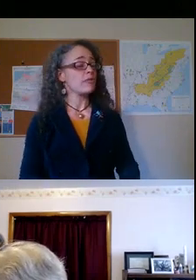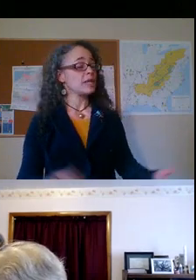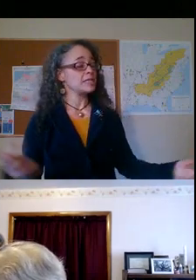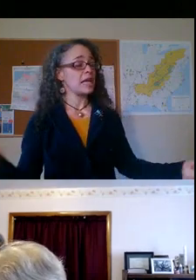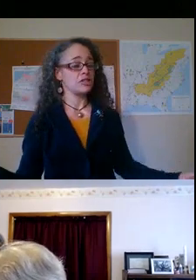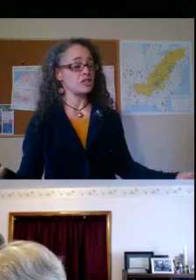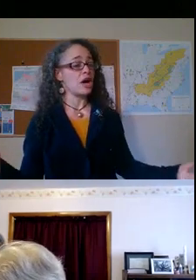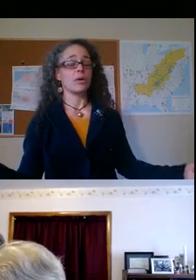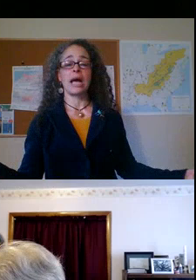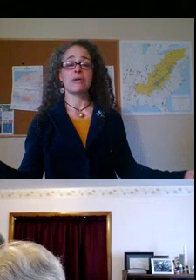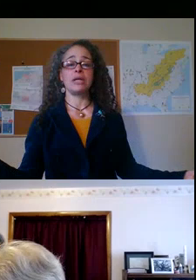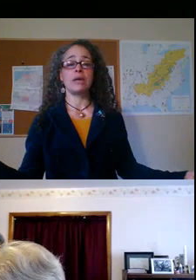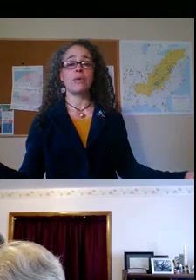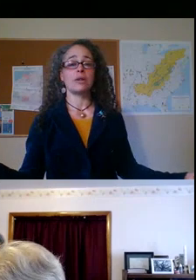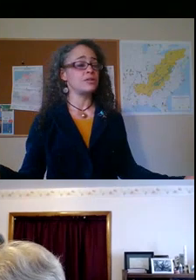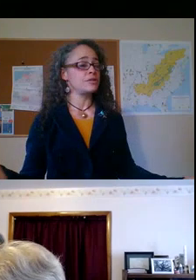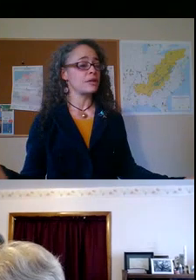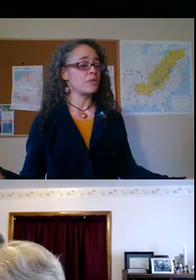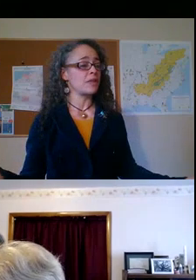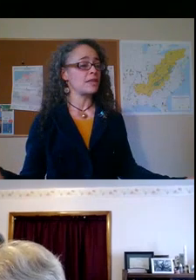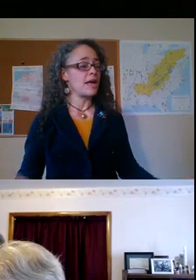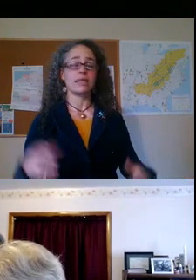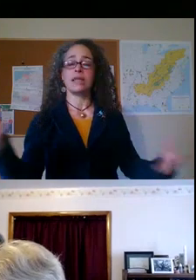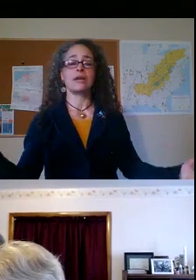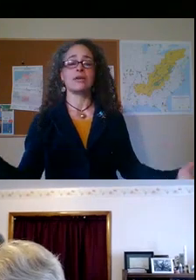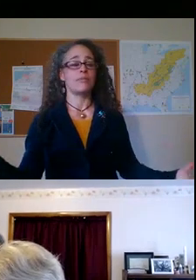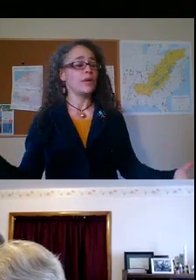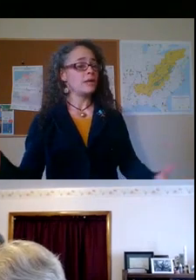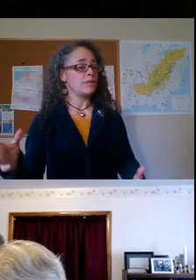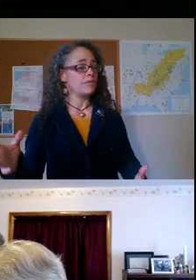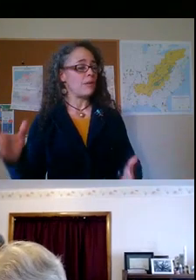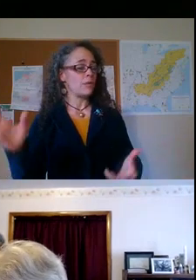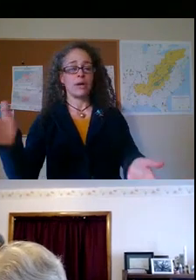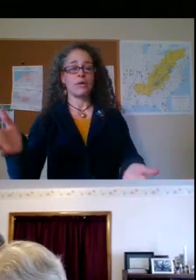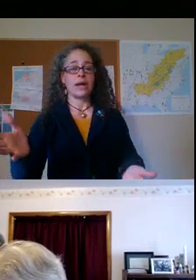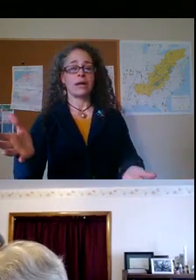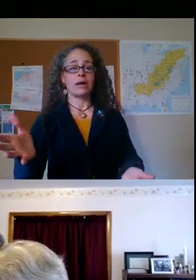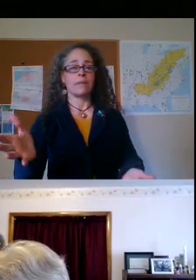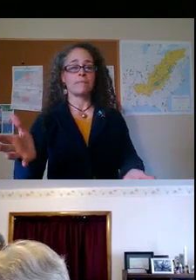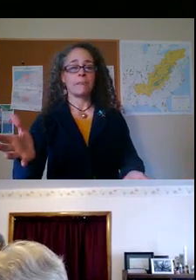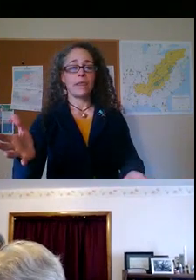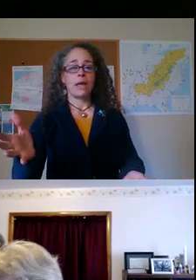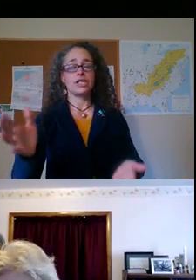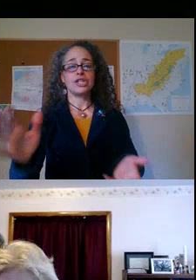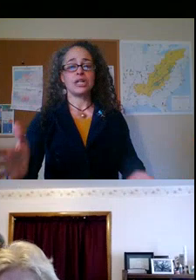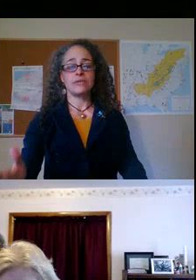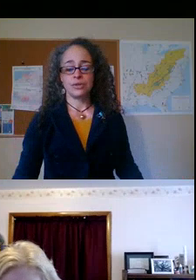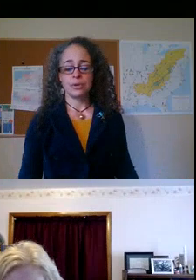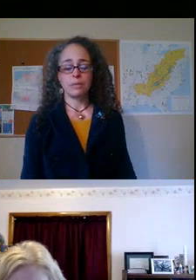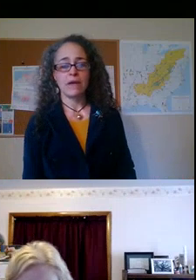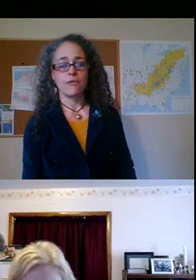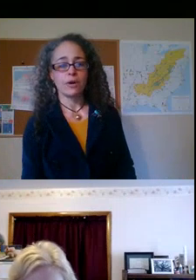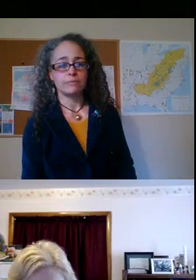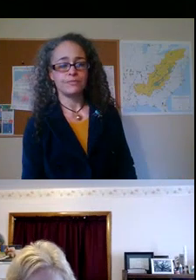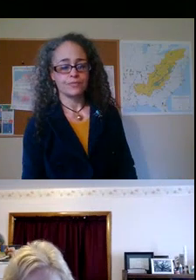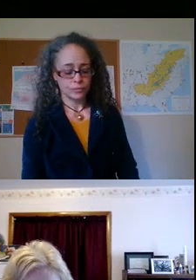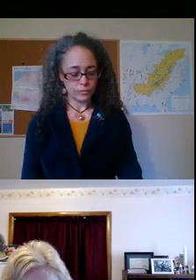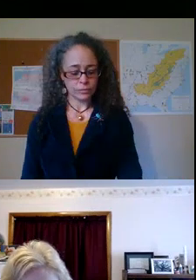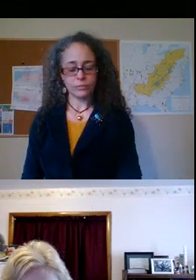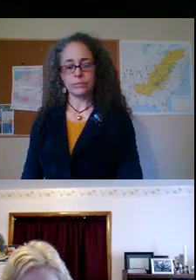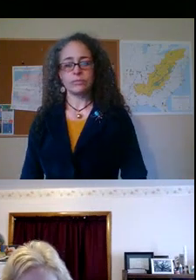is. Or if, let's say, Chautauqua County, they wanted to do something like that, then they could, that would be a great initiative to apply